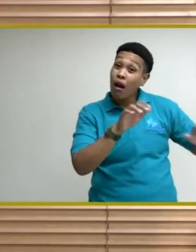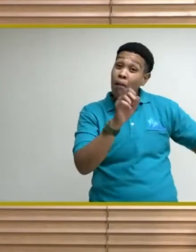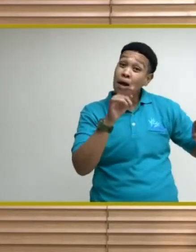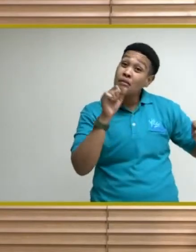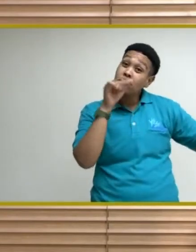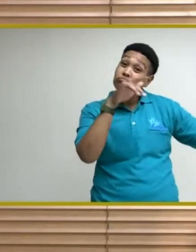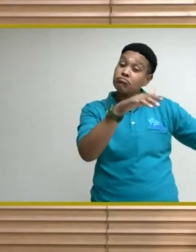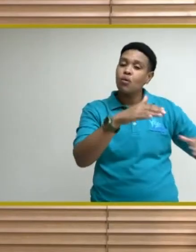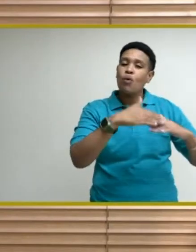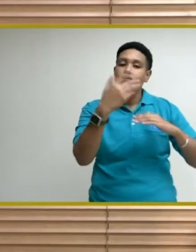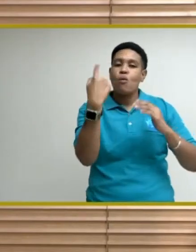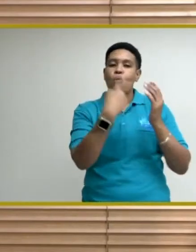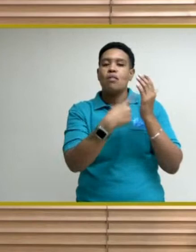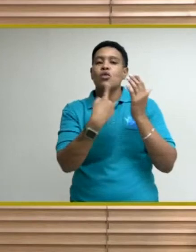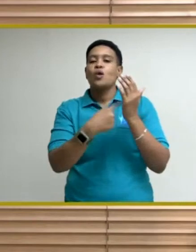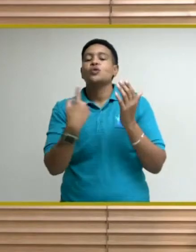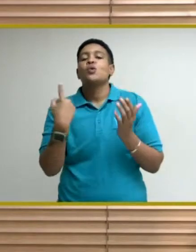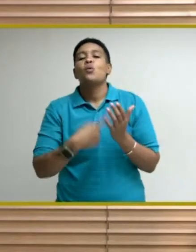just over